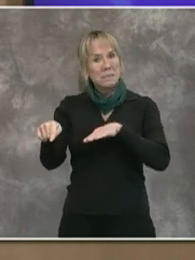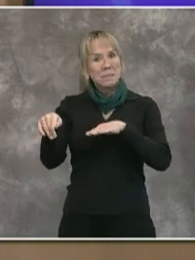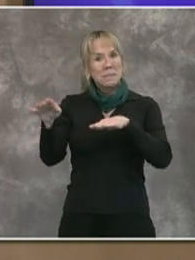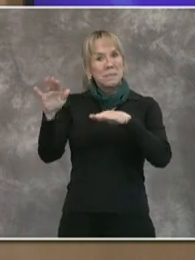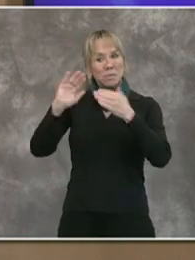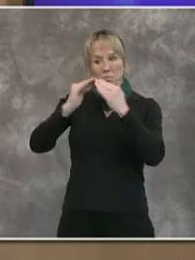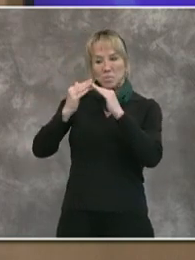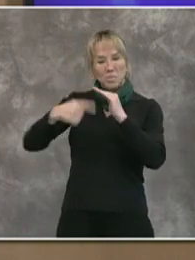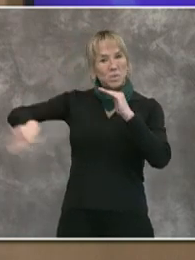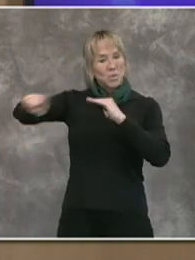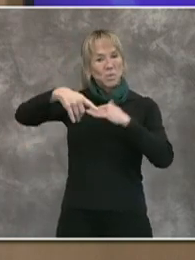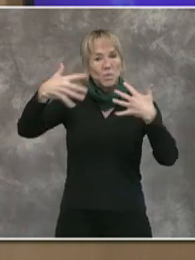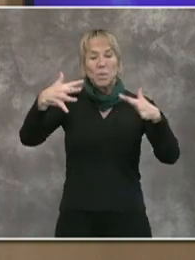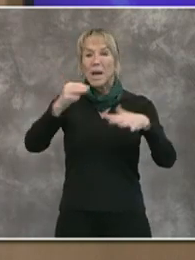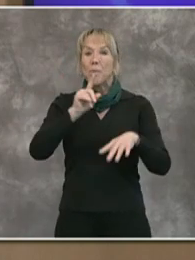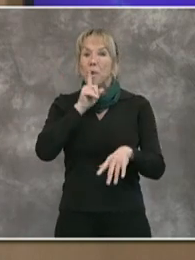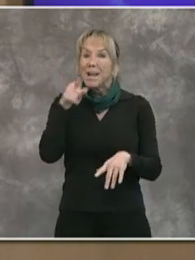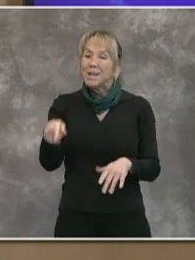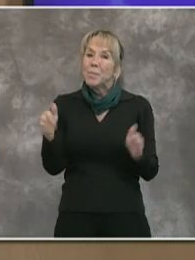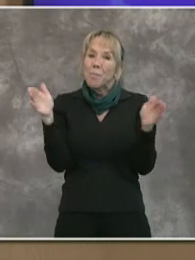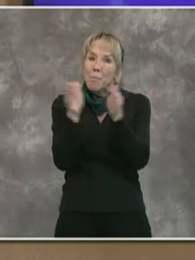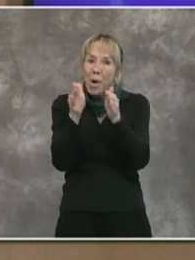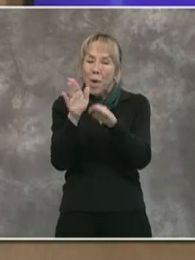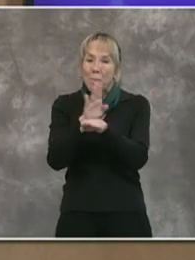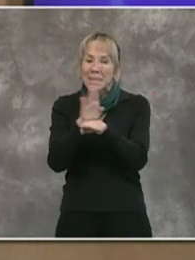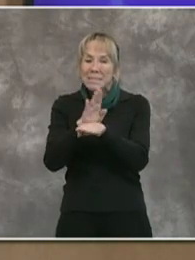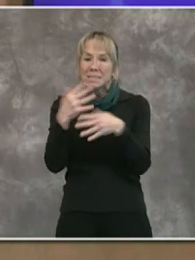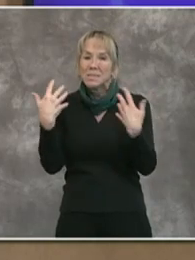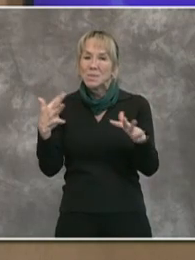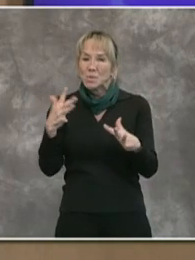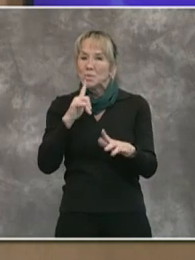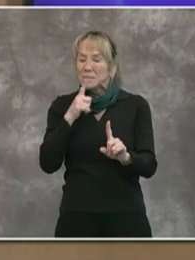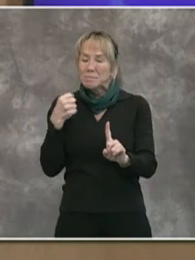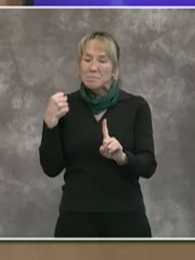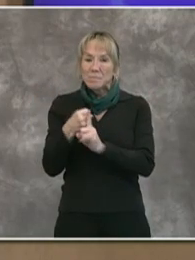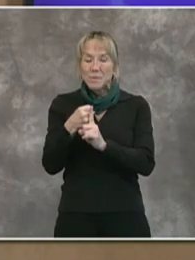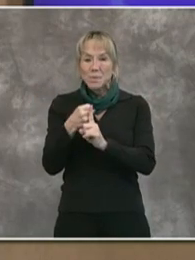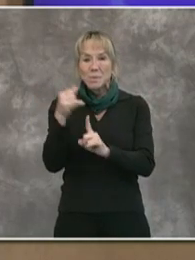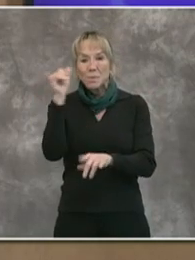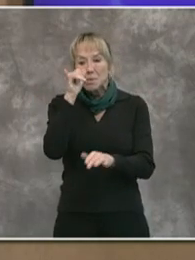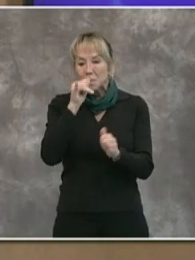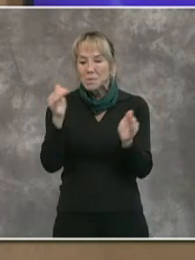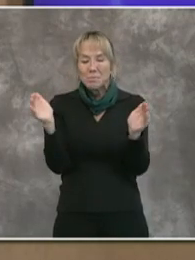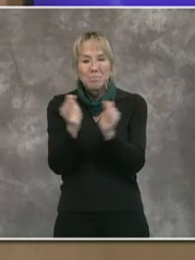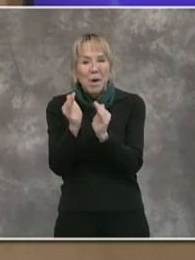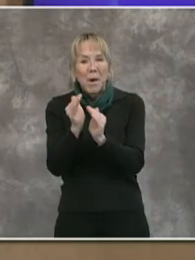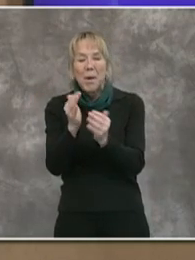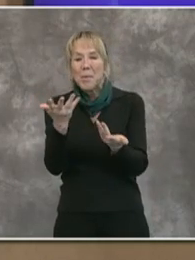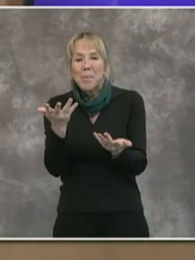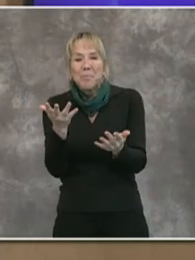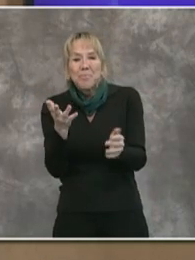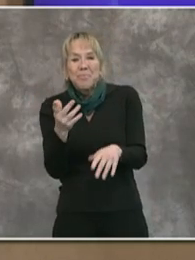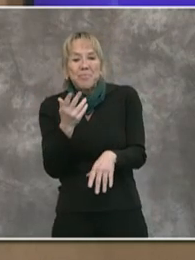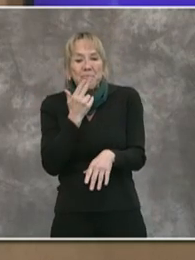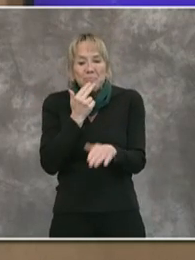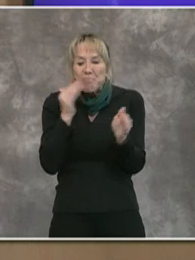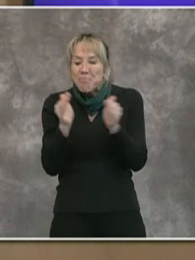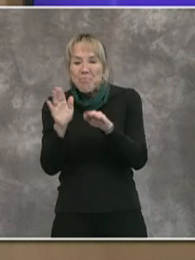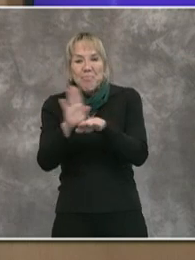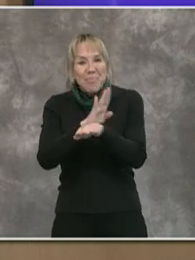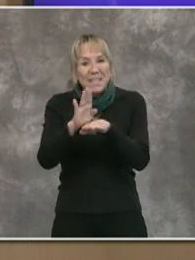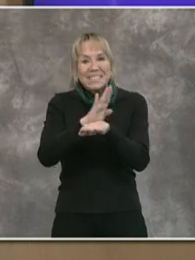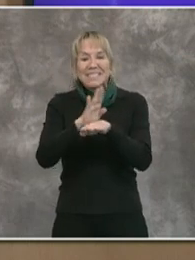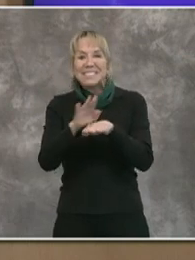businesses. From mom and pop stores to cafes to restaurants, small businesses have suffered tremendous losses